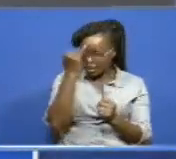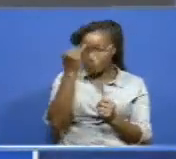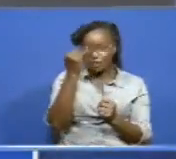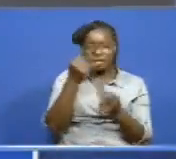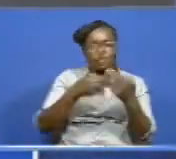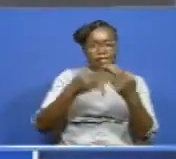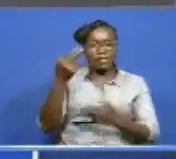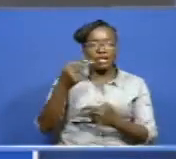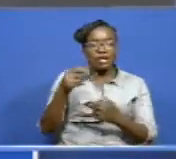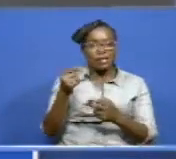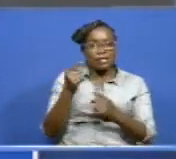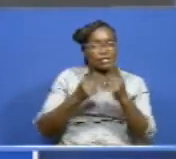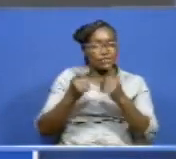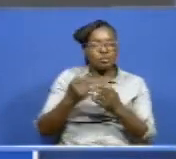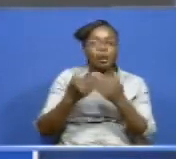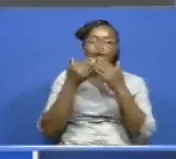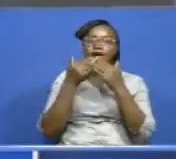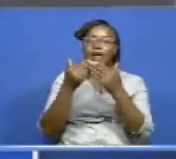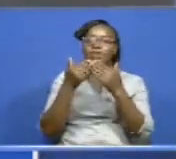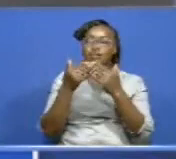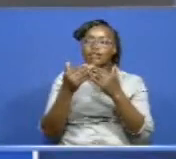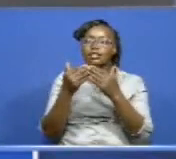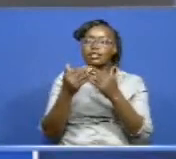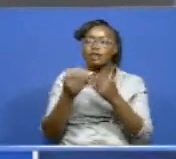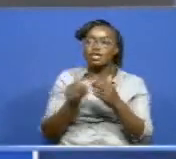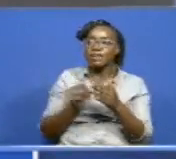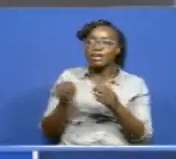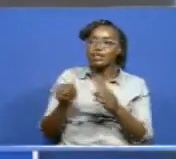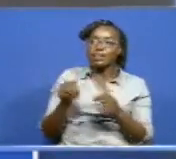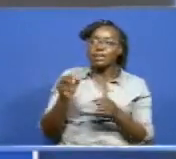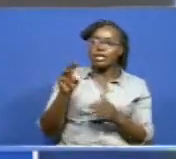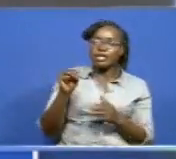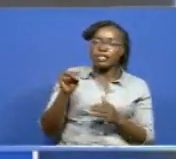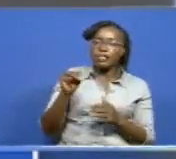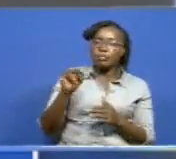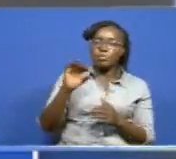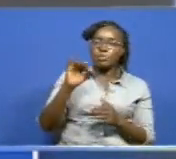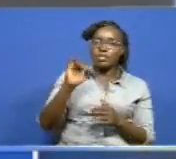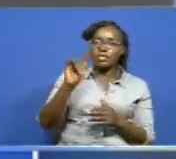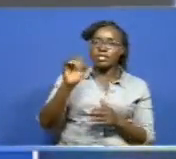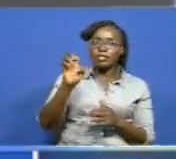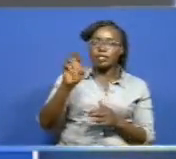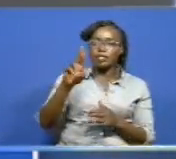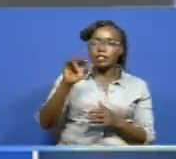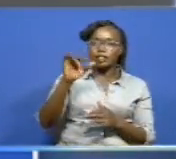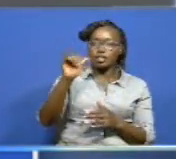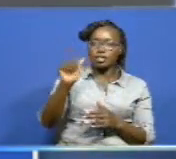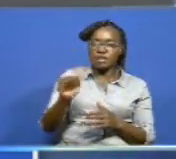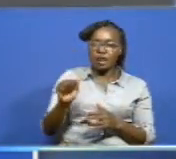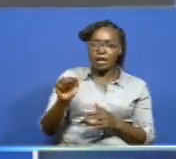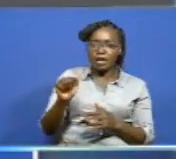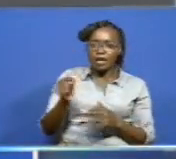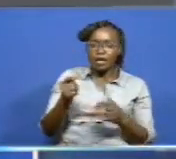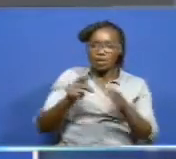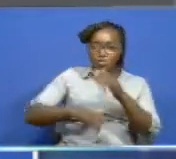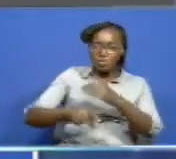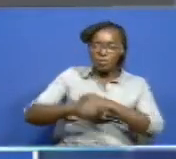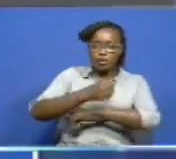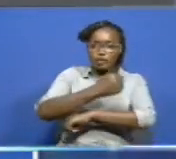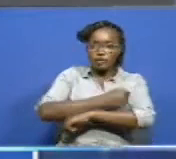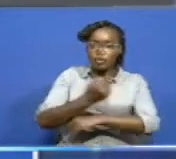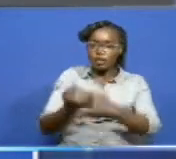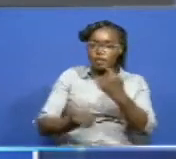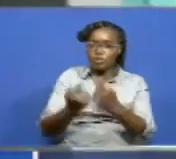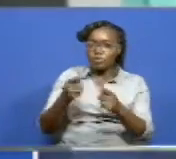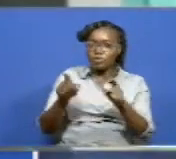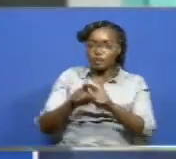Others expressing their gratitude are her Mweteria primary school teacher and her cook at the same school, among